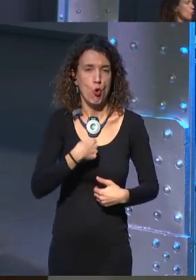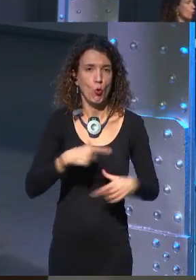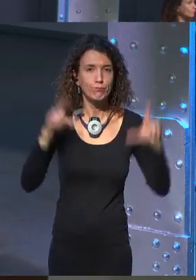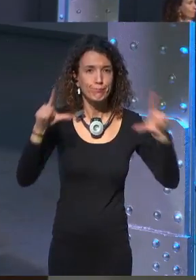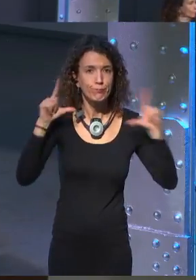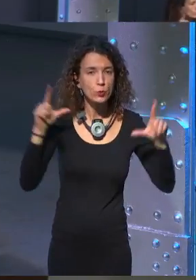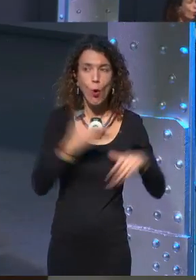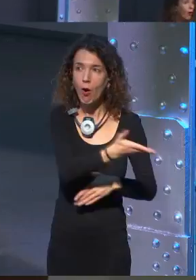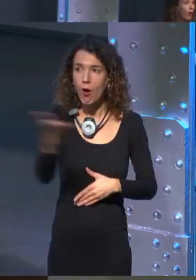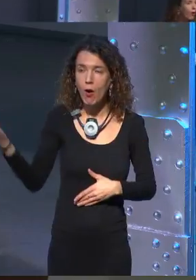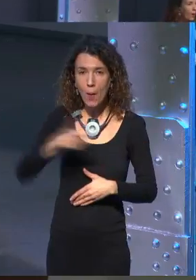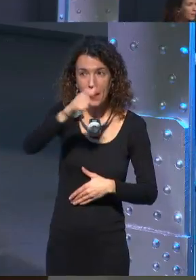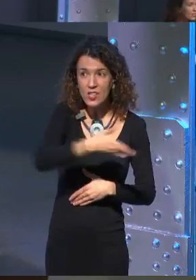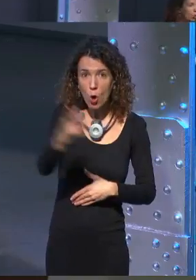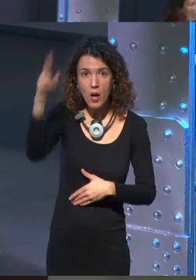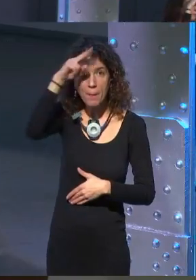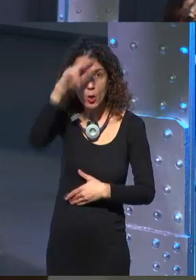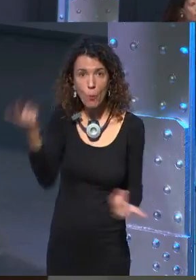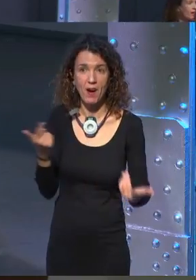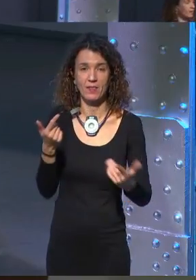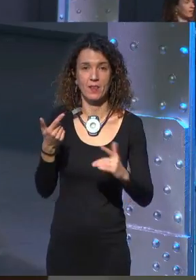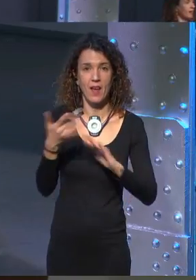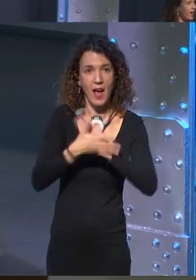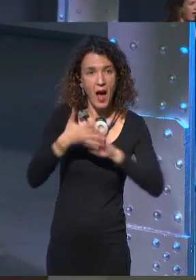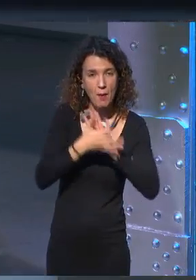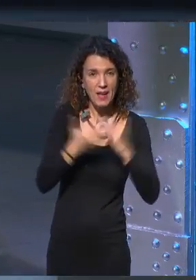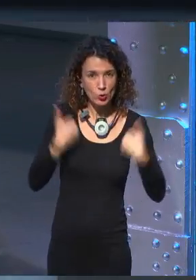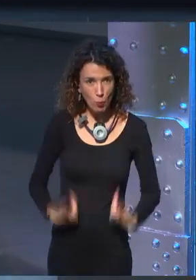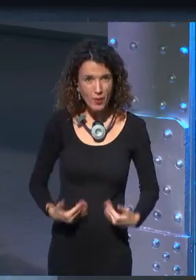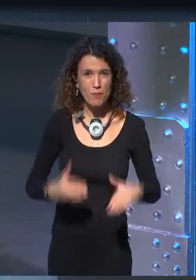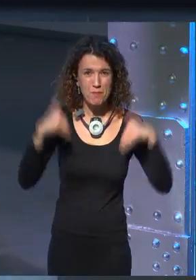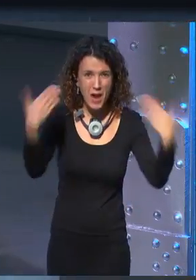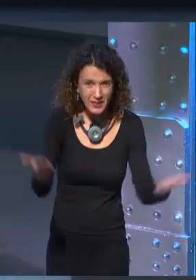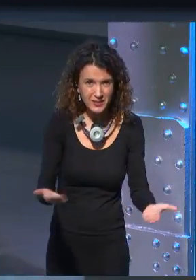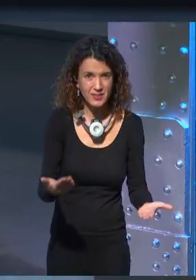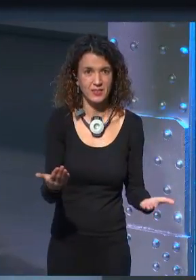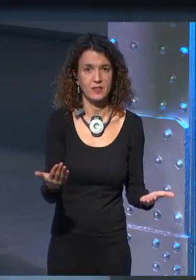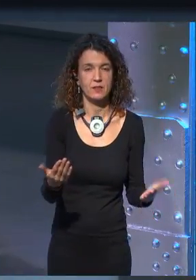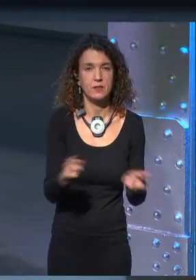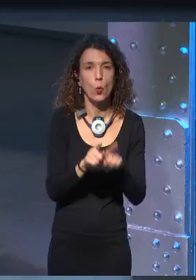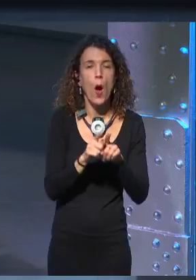As Mary Alice said earlier today, behind every tweet, behind every post, there's a human being.